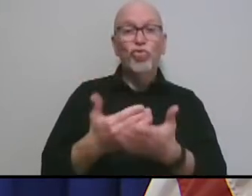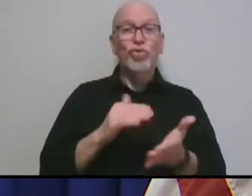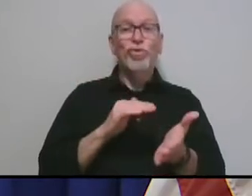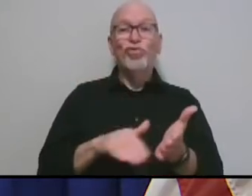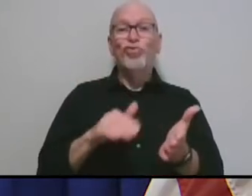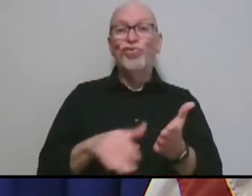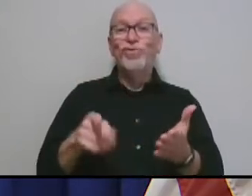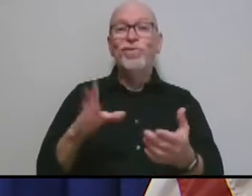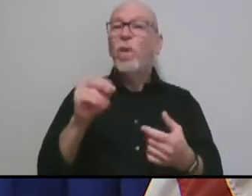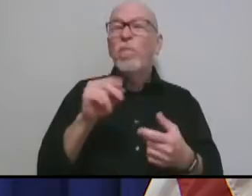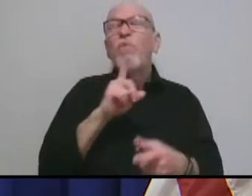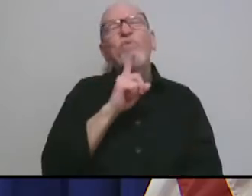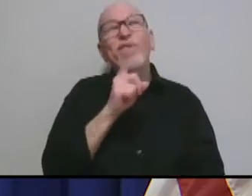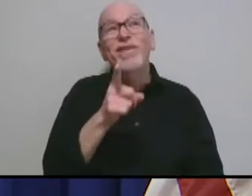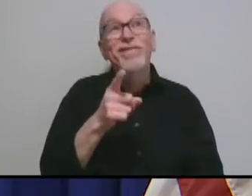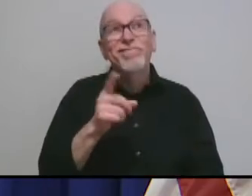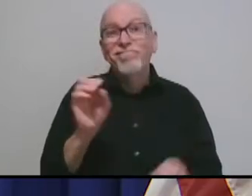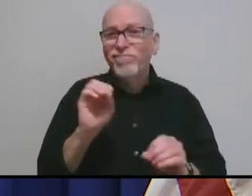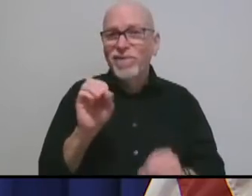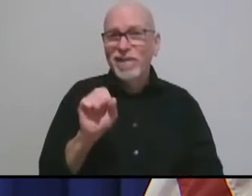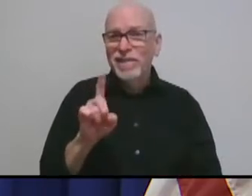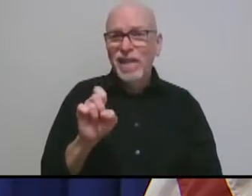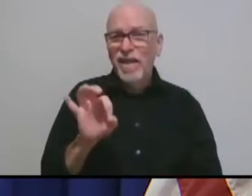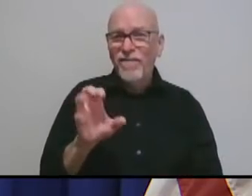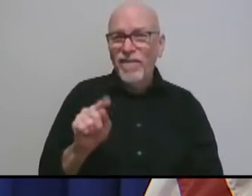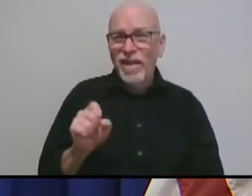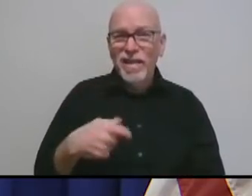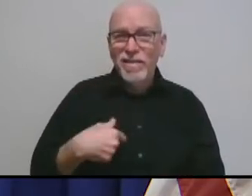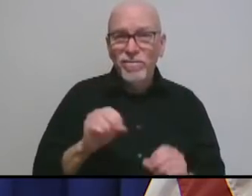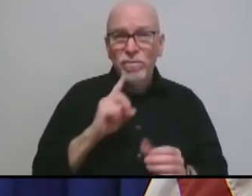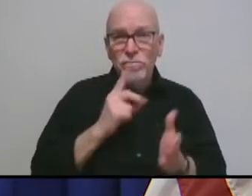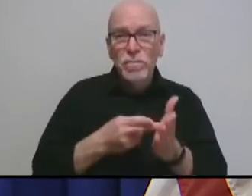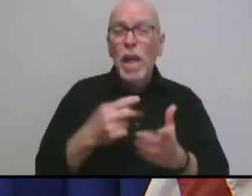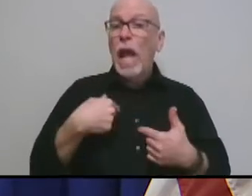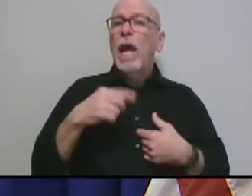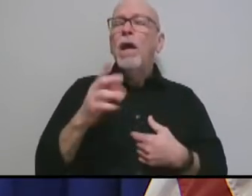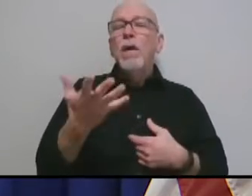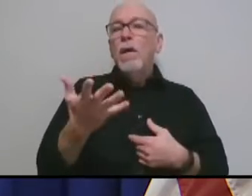but no, I really didn't. To be quite honest, the only things that I felt